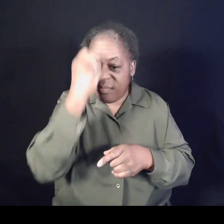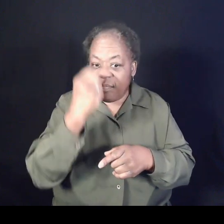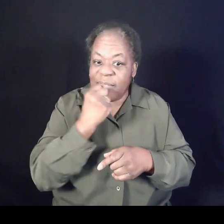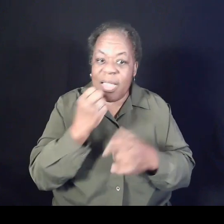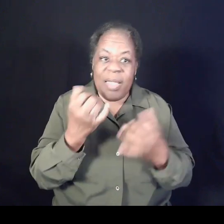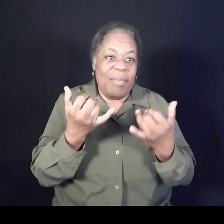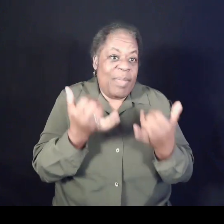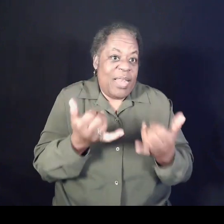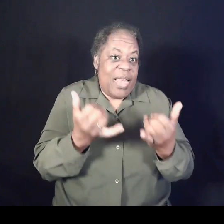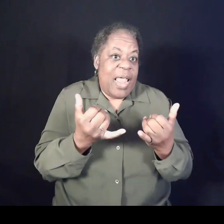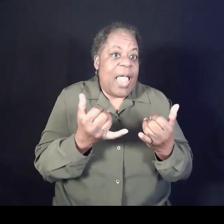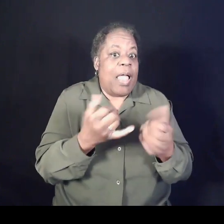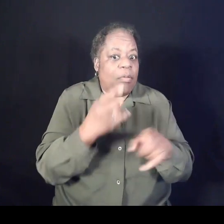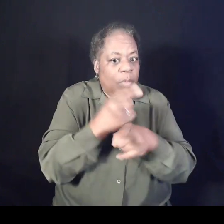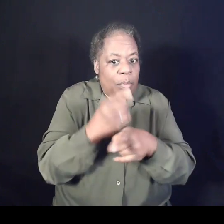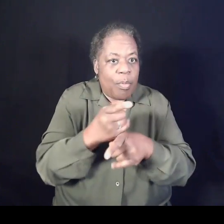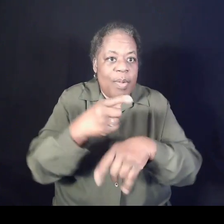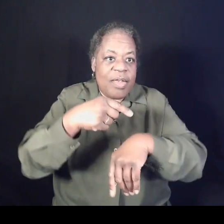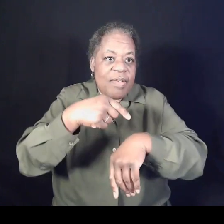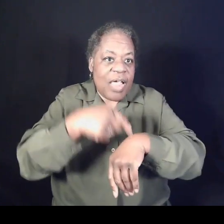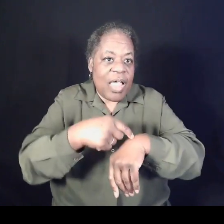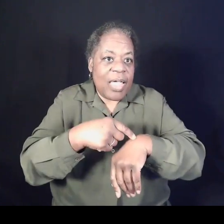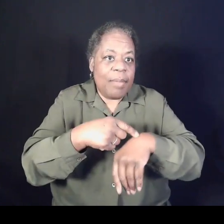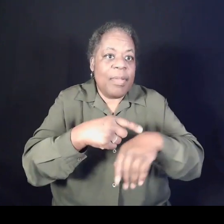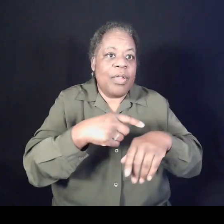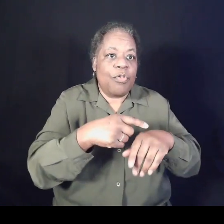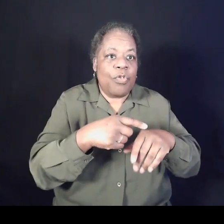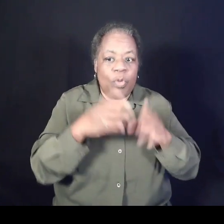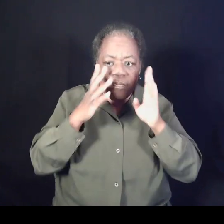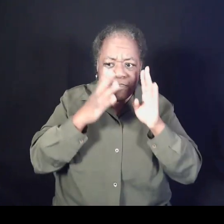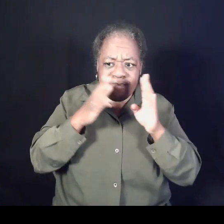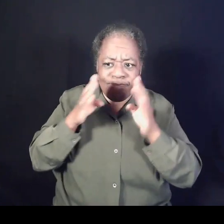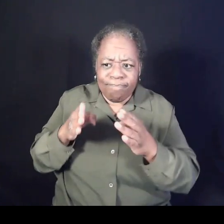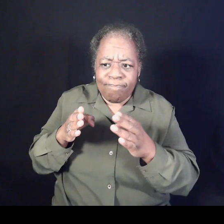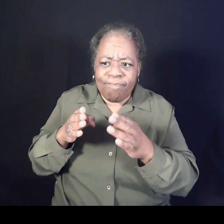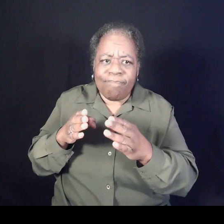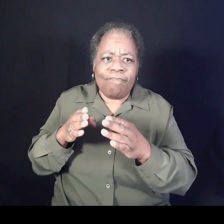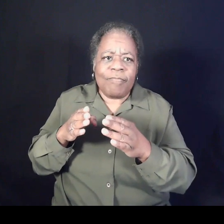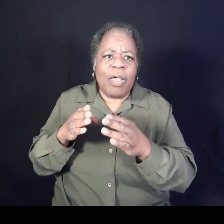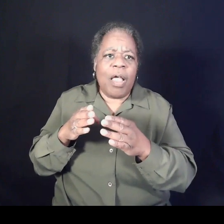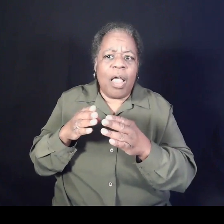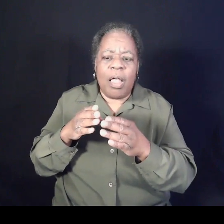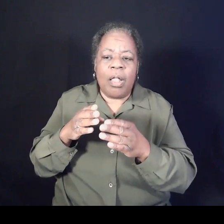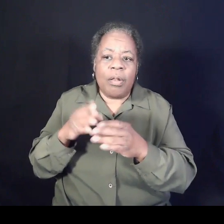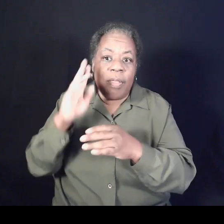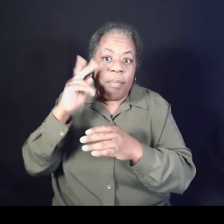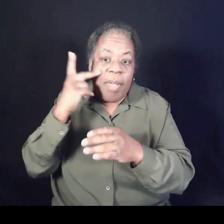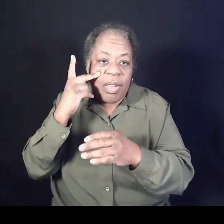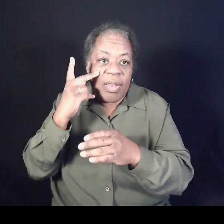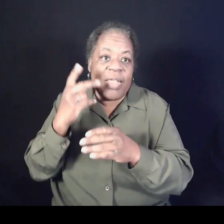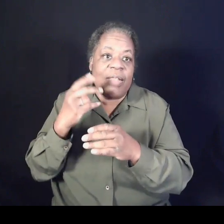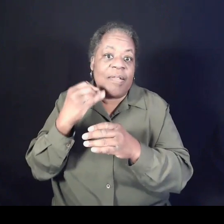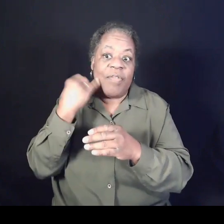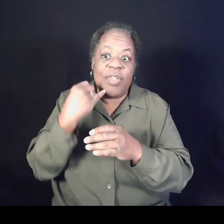quick sidebar on the geopolitics of Israel from a biblical perspective.